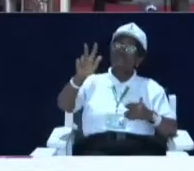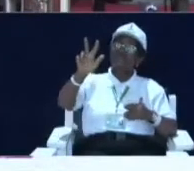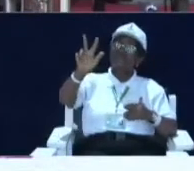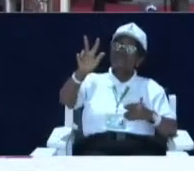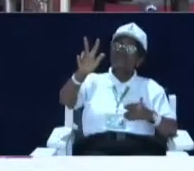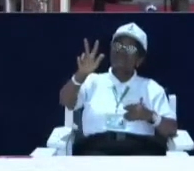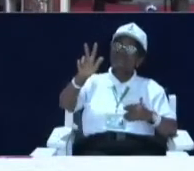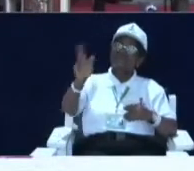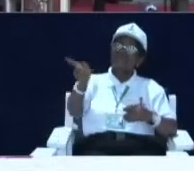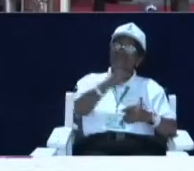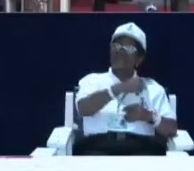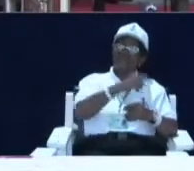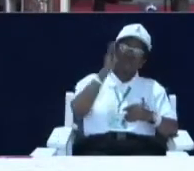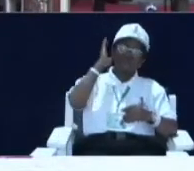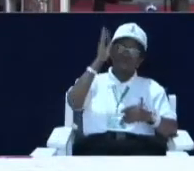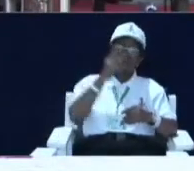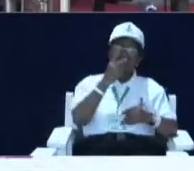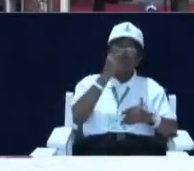23, you will see